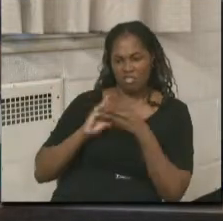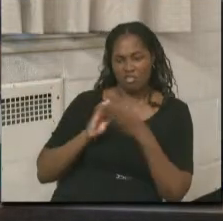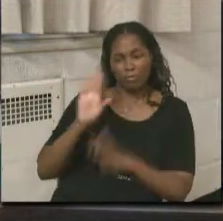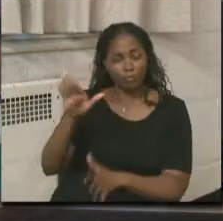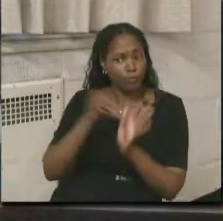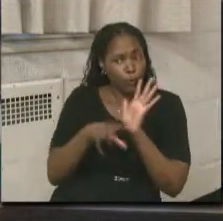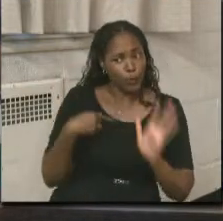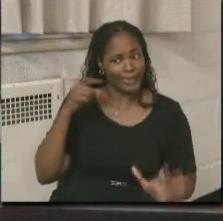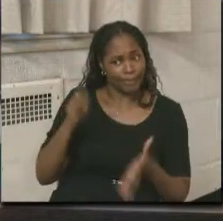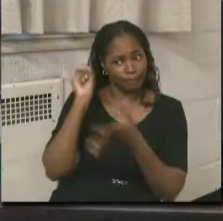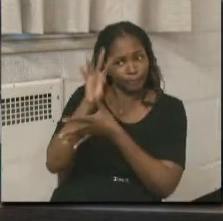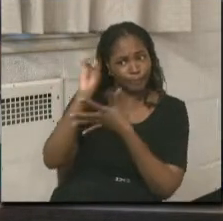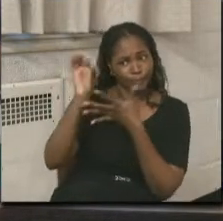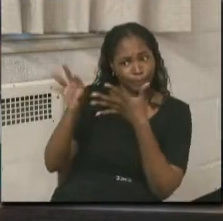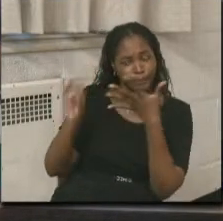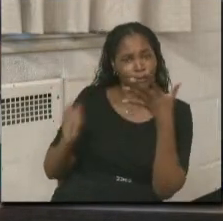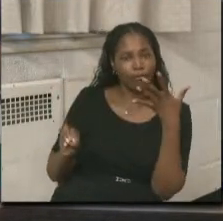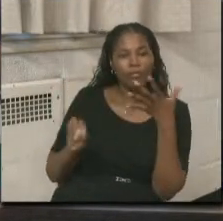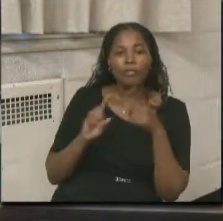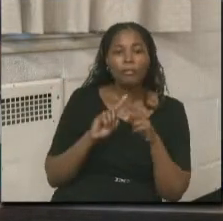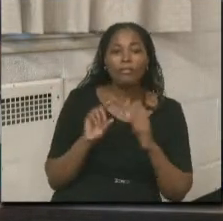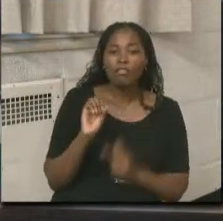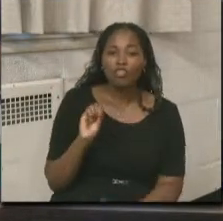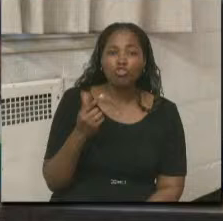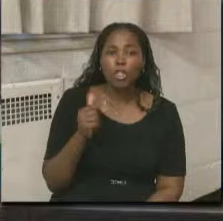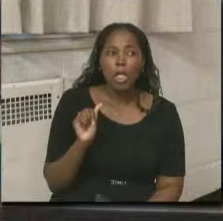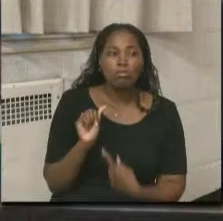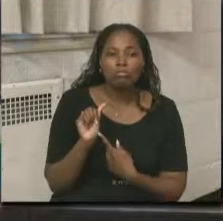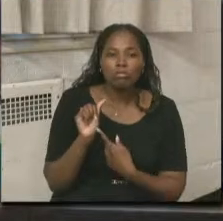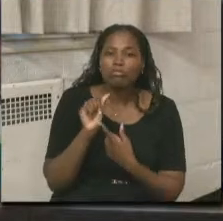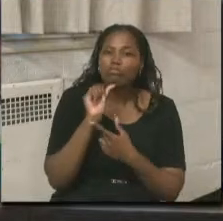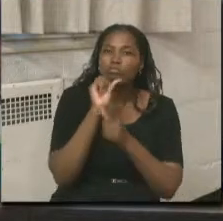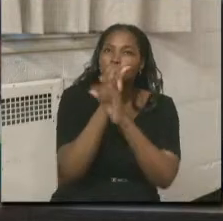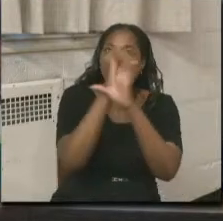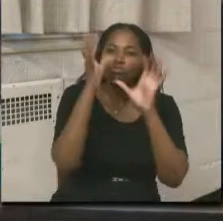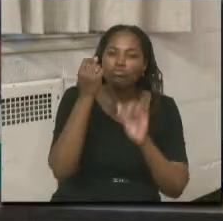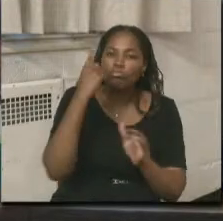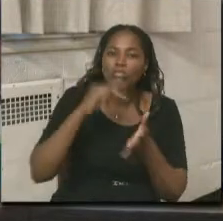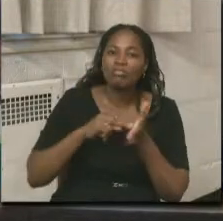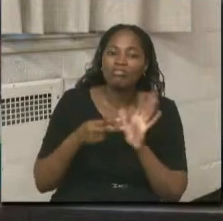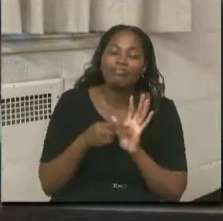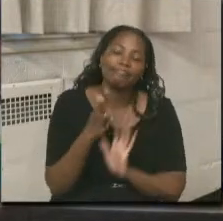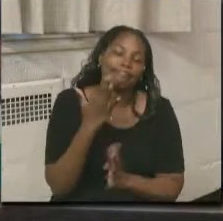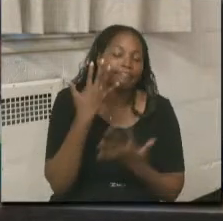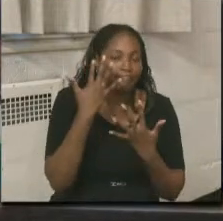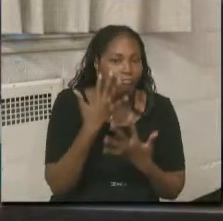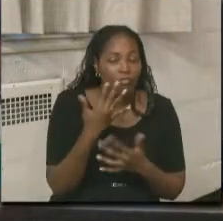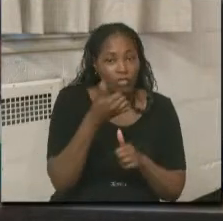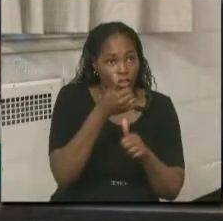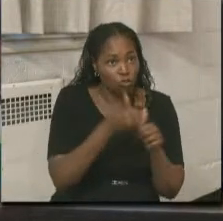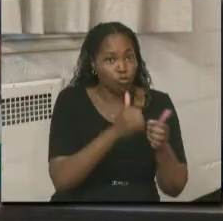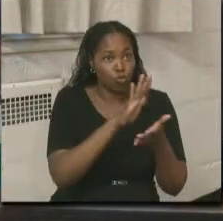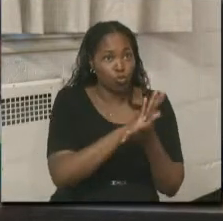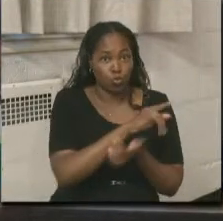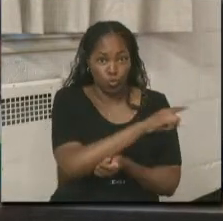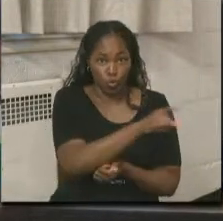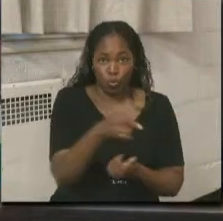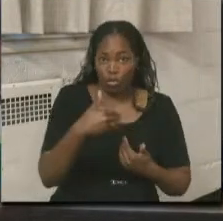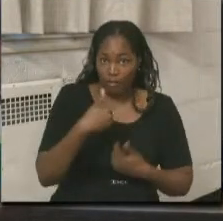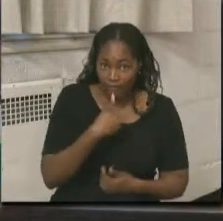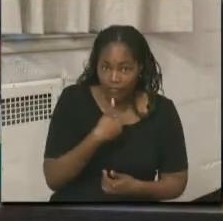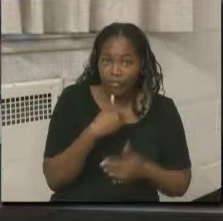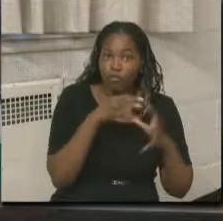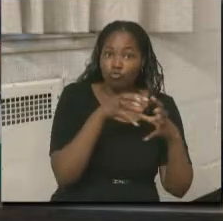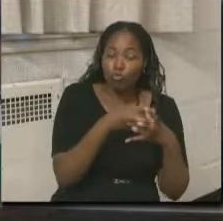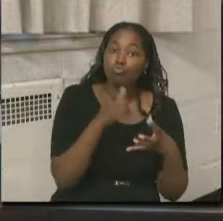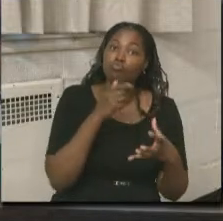need. But I didn't know what SGA was because, unfortunately, not every school has access to an advisor that is willing to support the